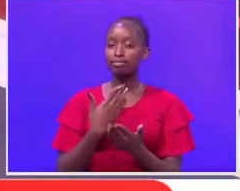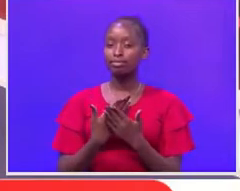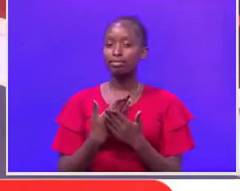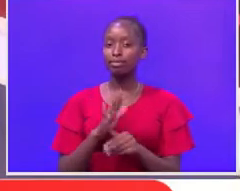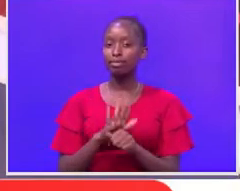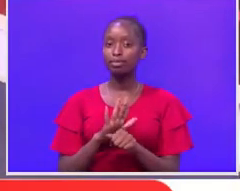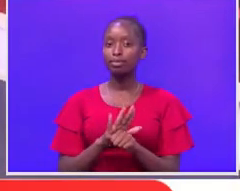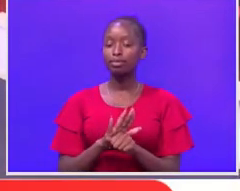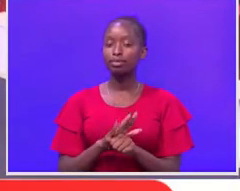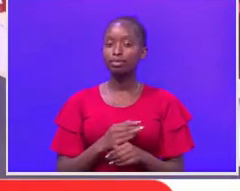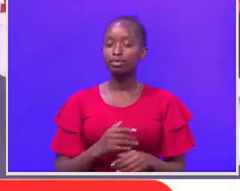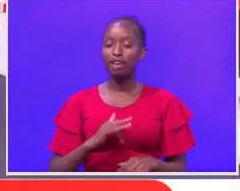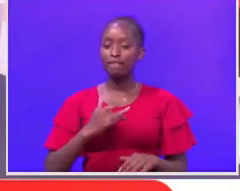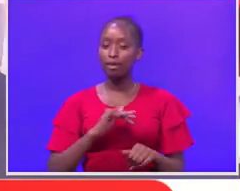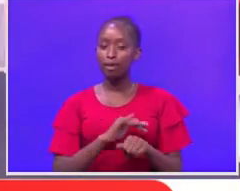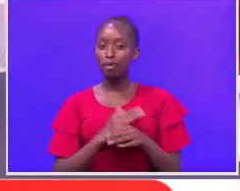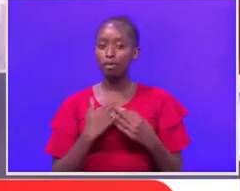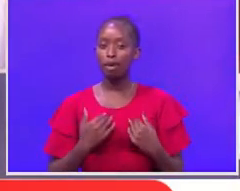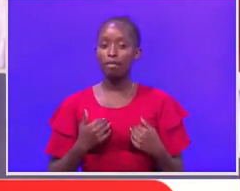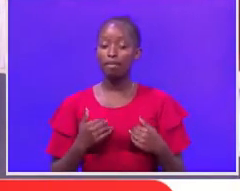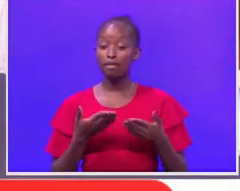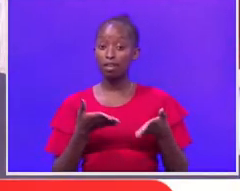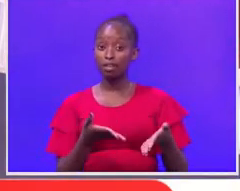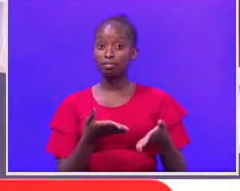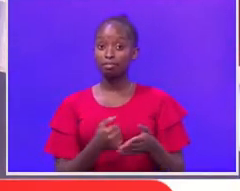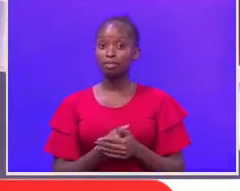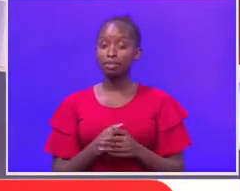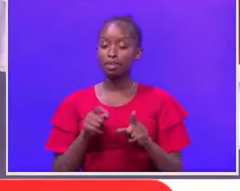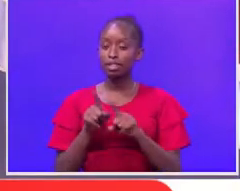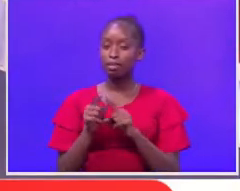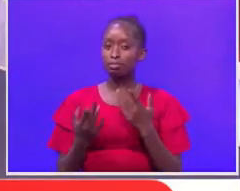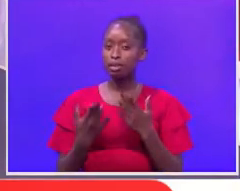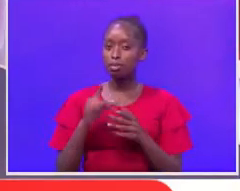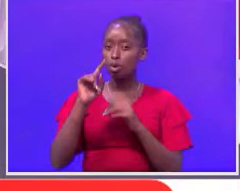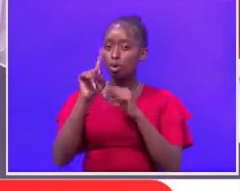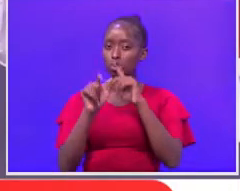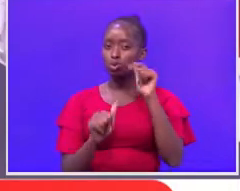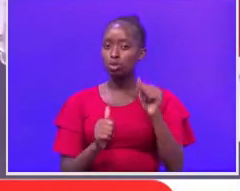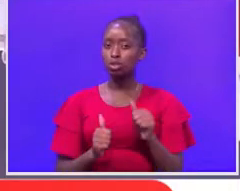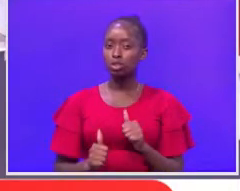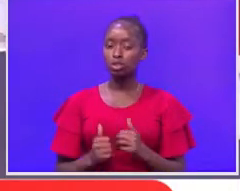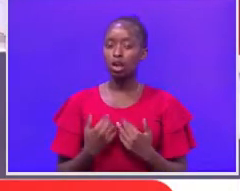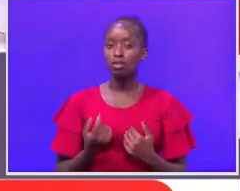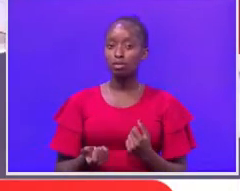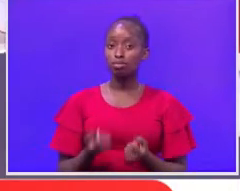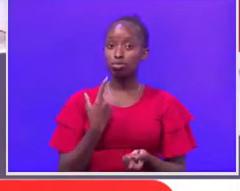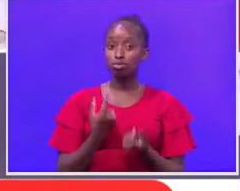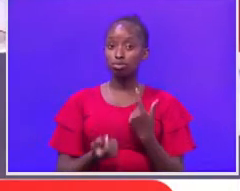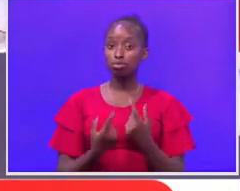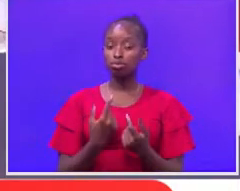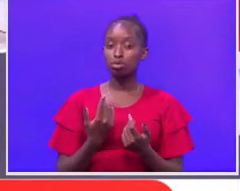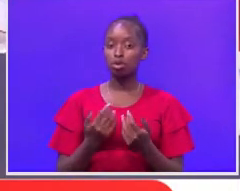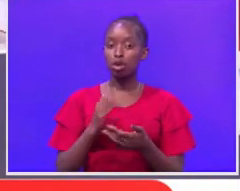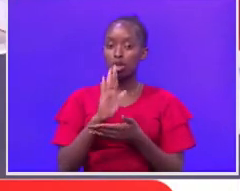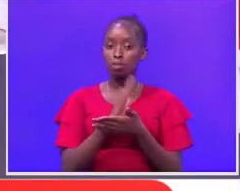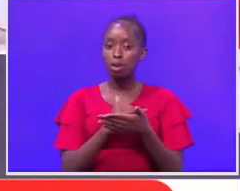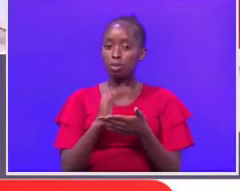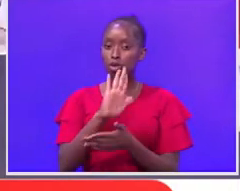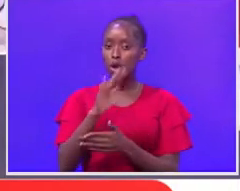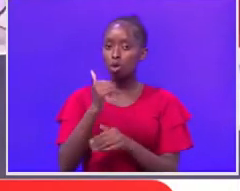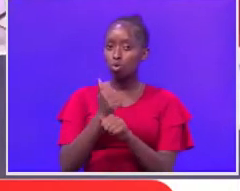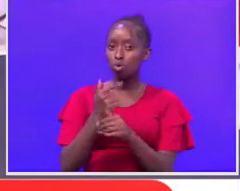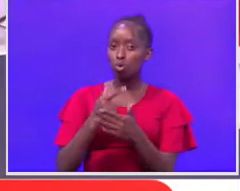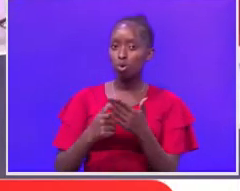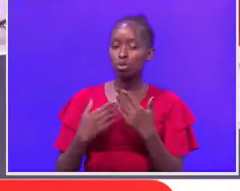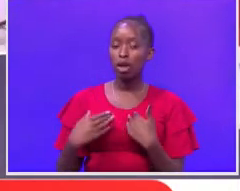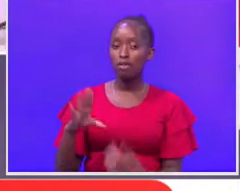great pleasure to have you indeed. And of course, you know, a question that arose is, what does your docket do?